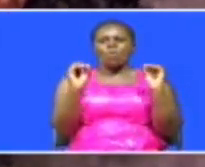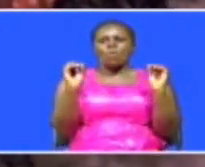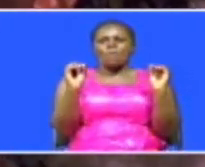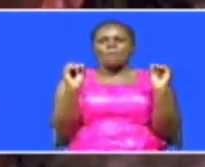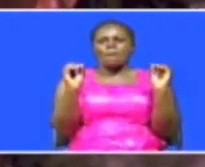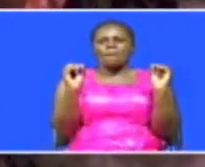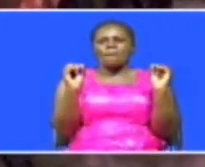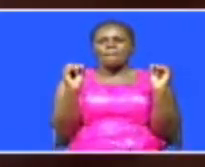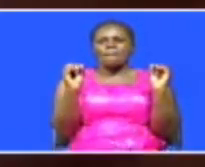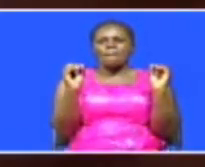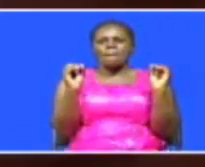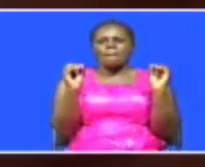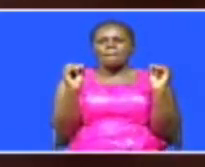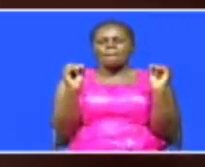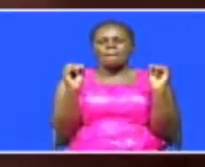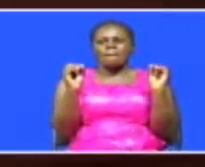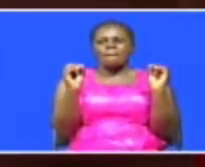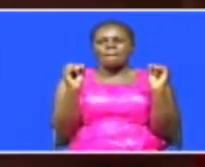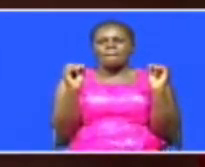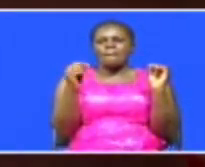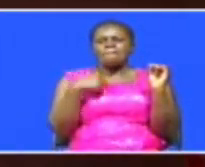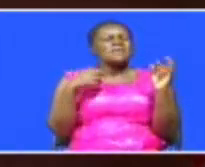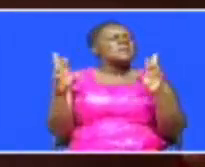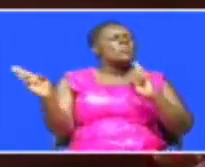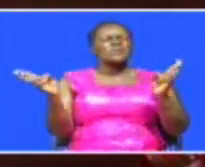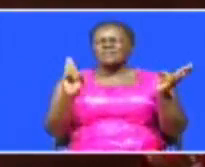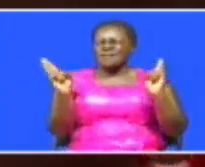what got me through the hours. I was ready to be there.